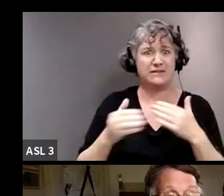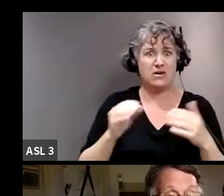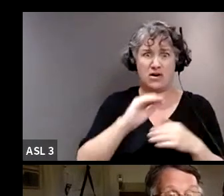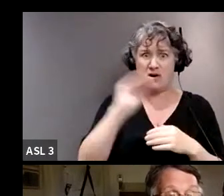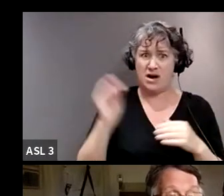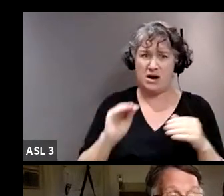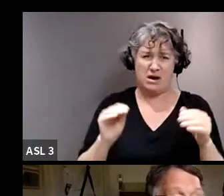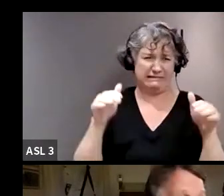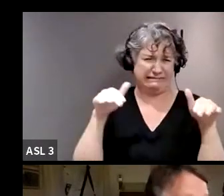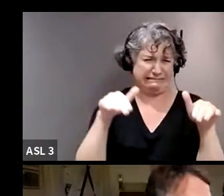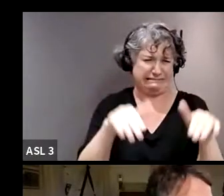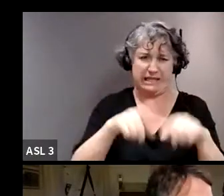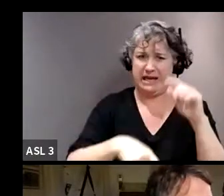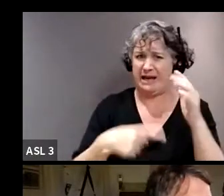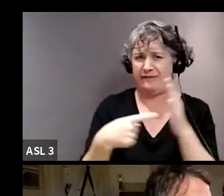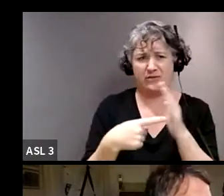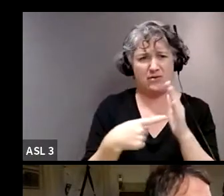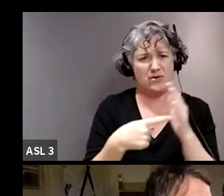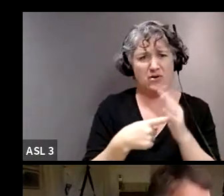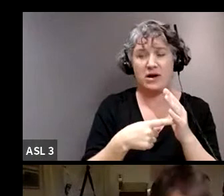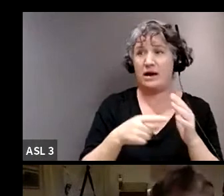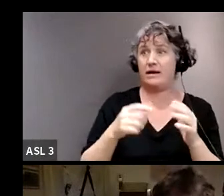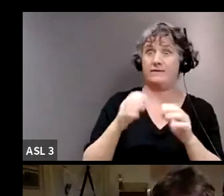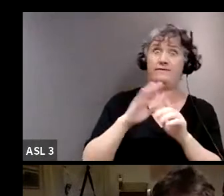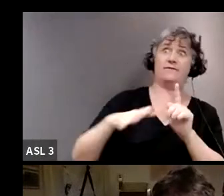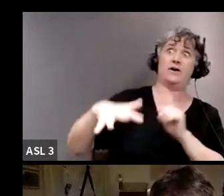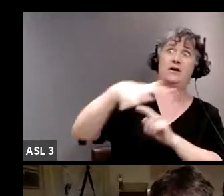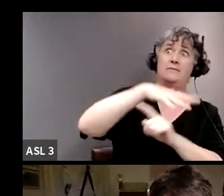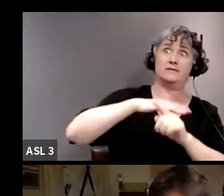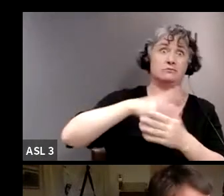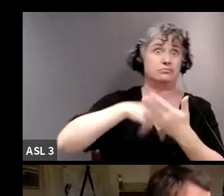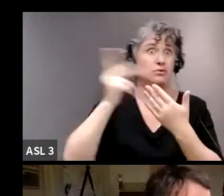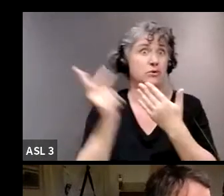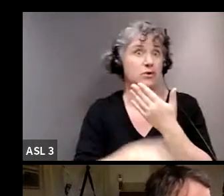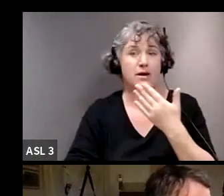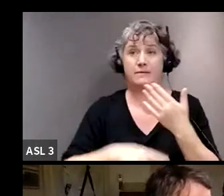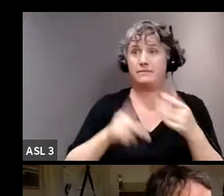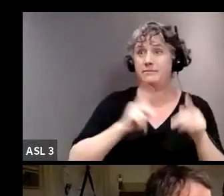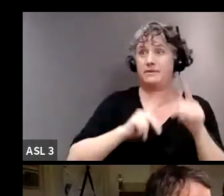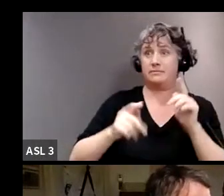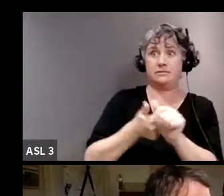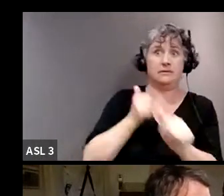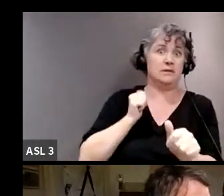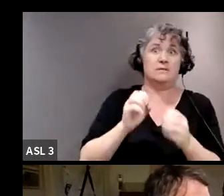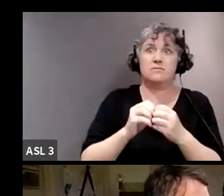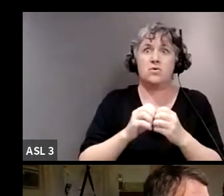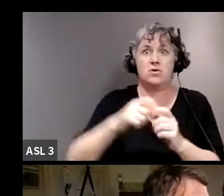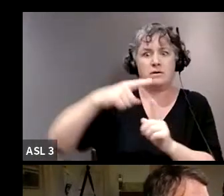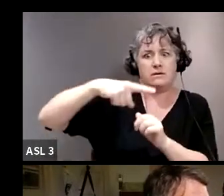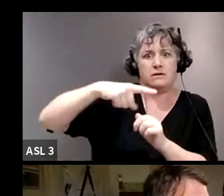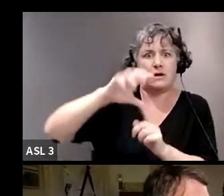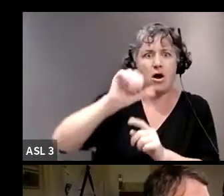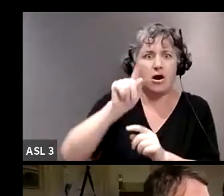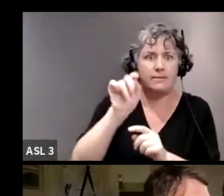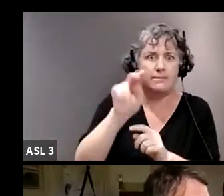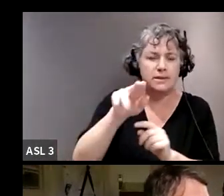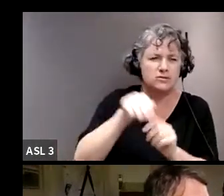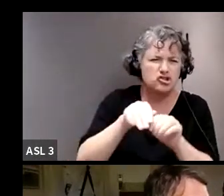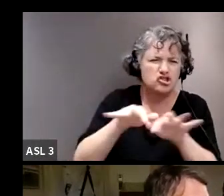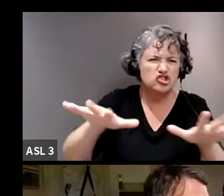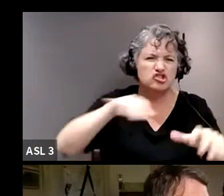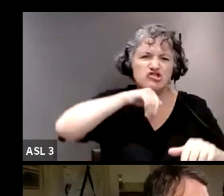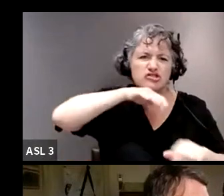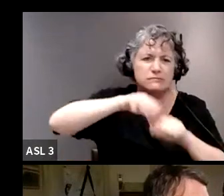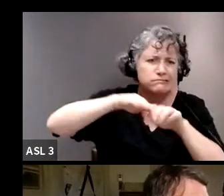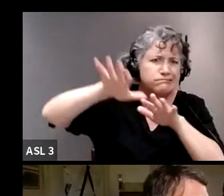little to no mention of the city's flagship environmental program energy evolution meant to curb the city away from more carbon emissions another fair increase that will likely deter more